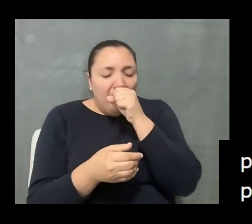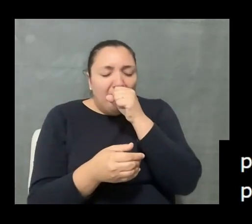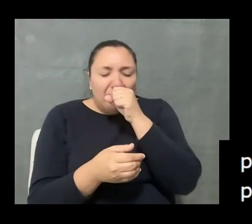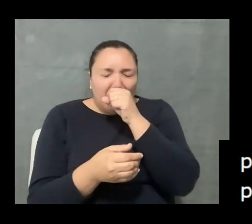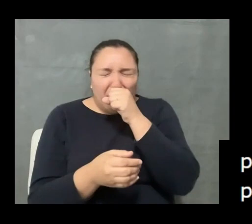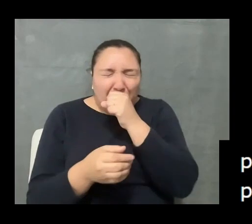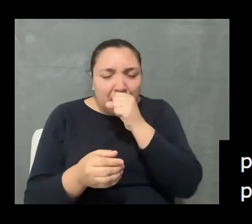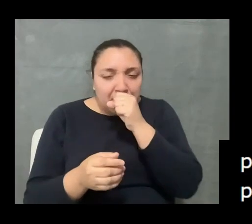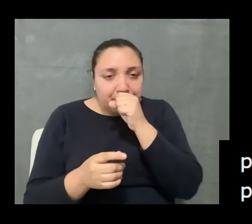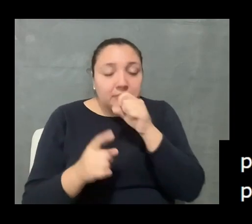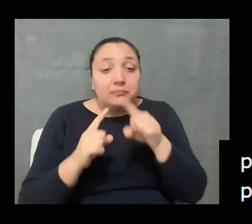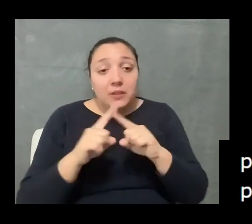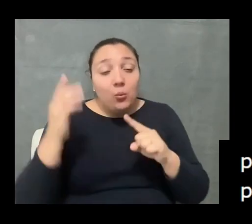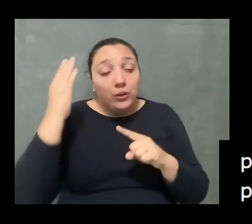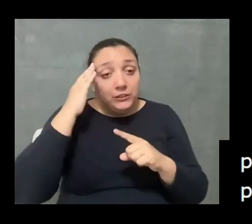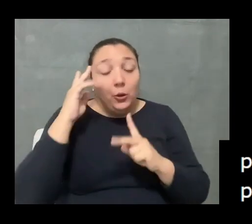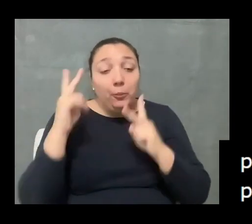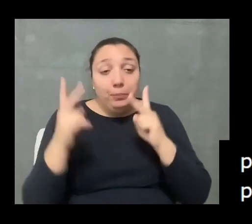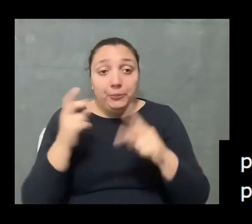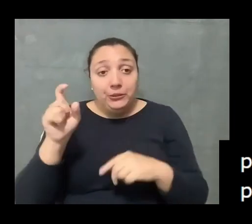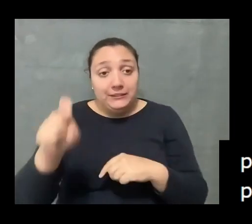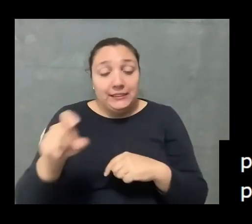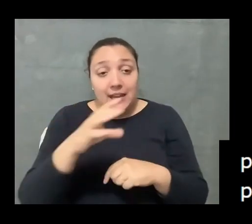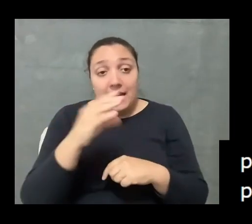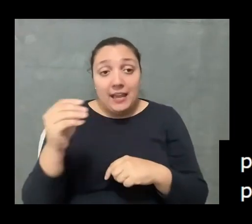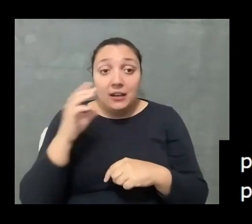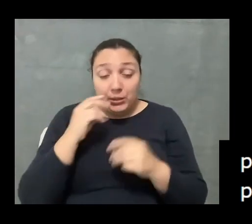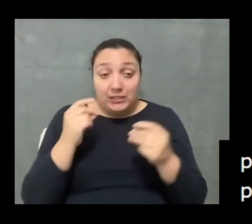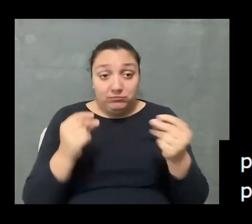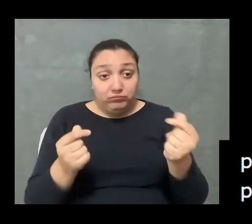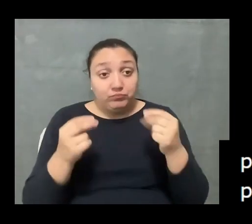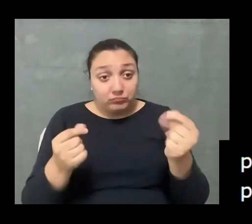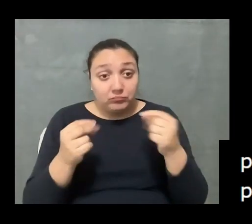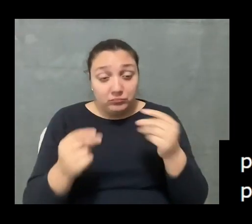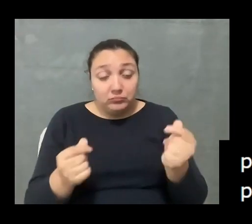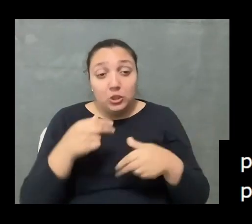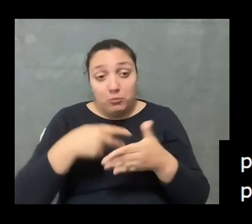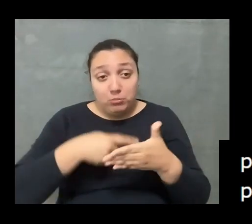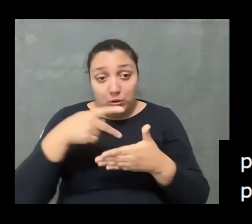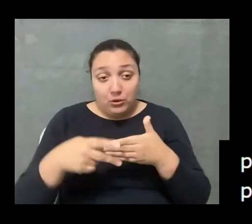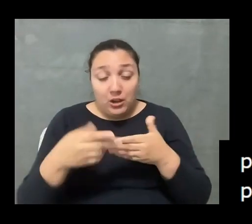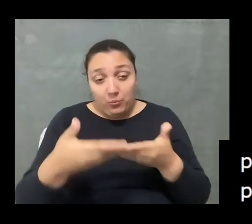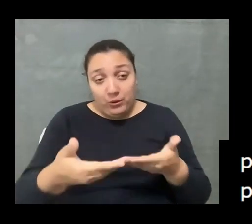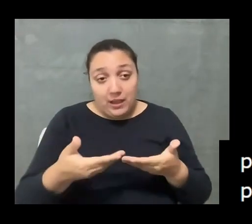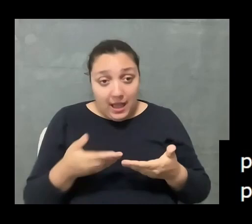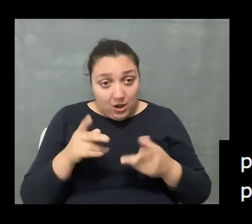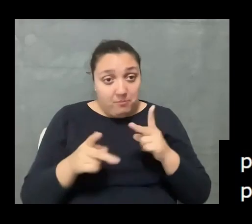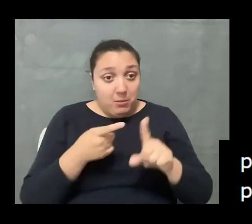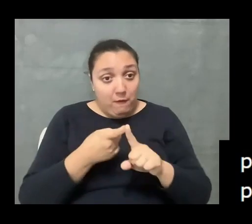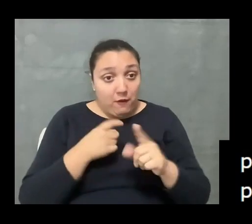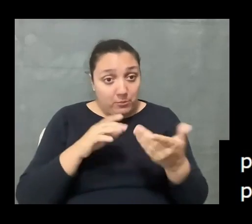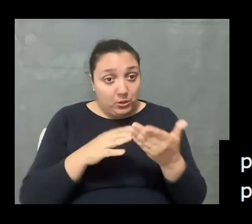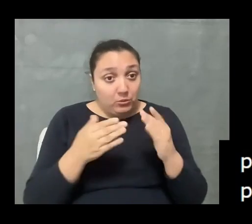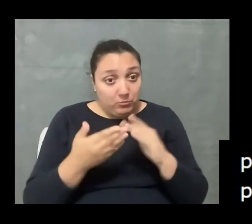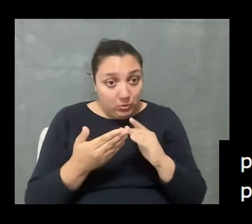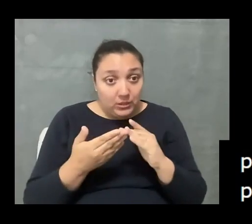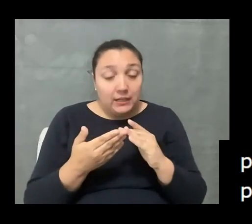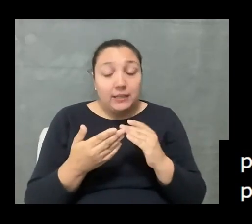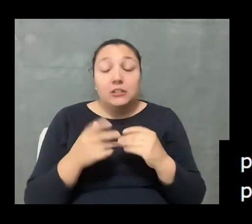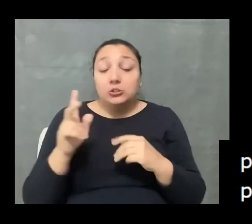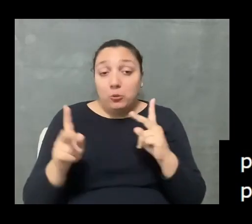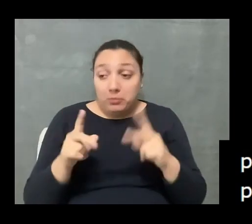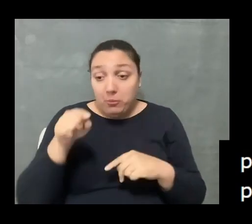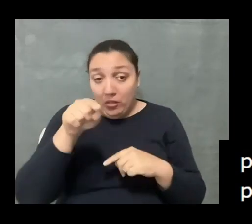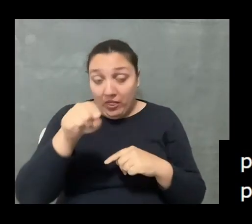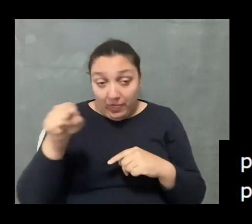also be able to fast forward one of our programs and hire people from the communities we're serving, creating a digital stewardship program so that people there